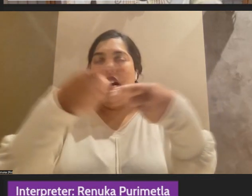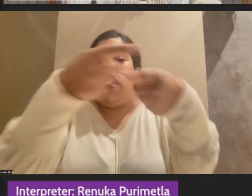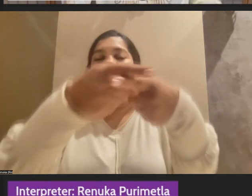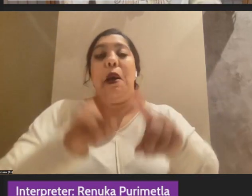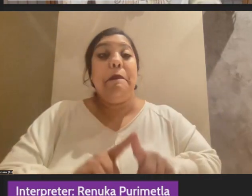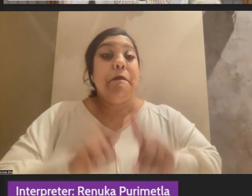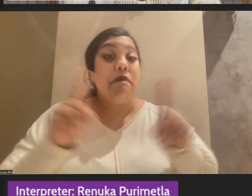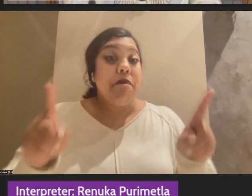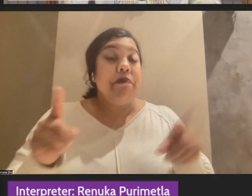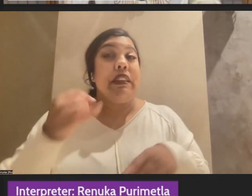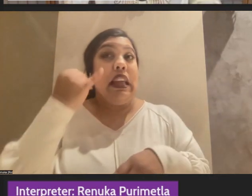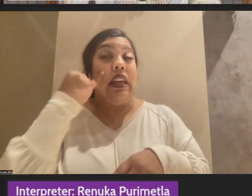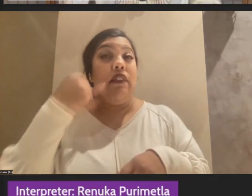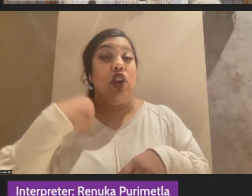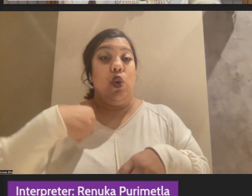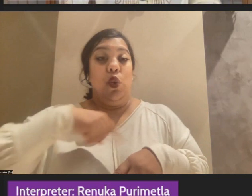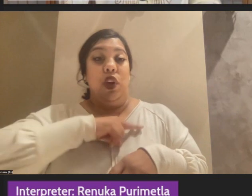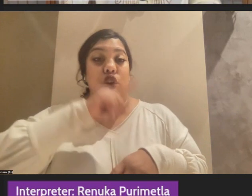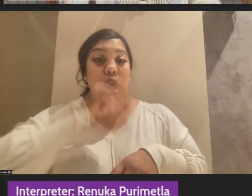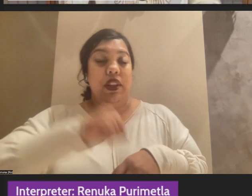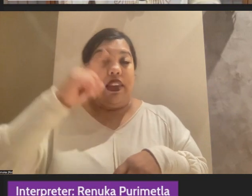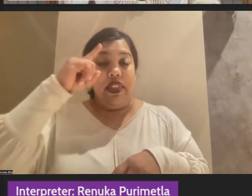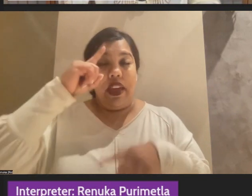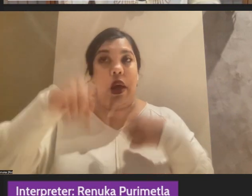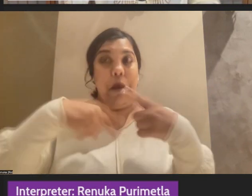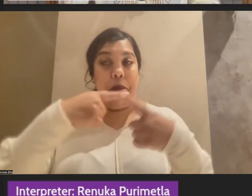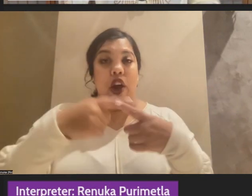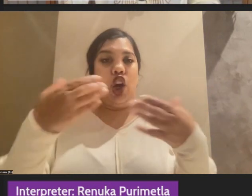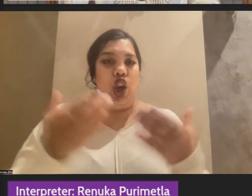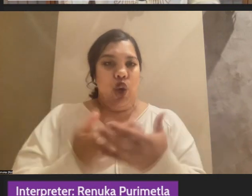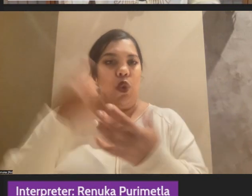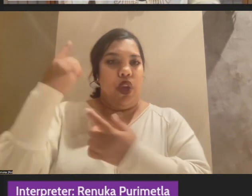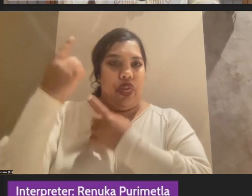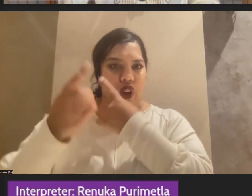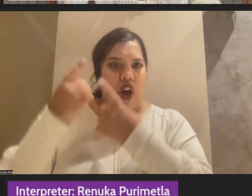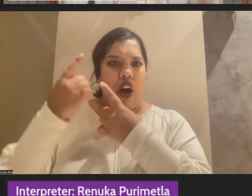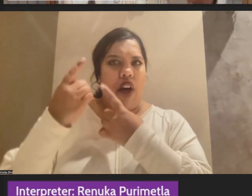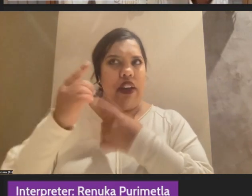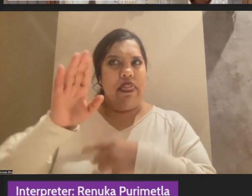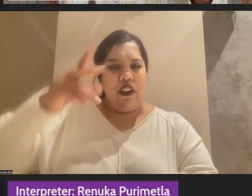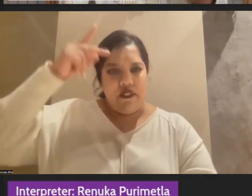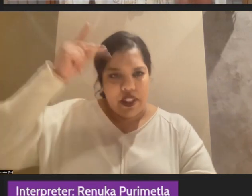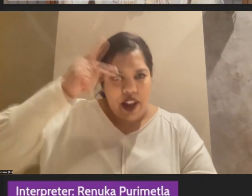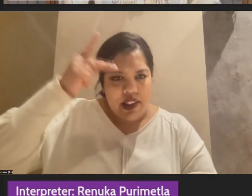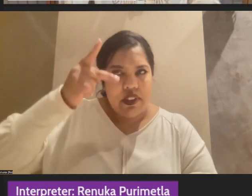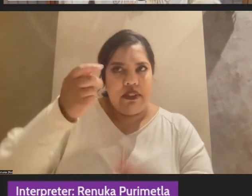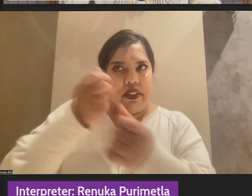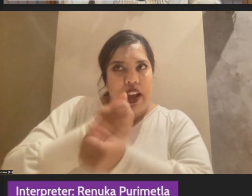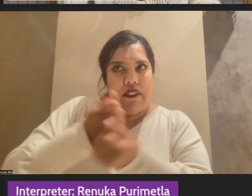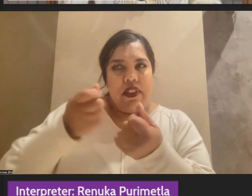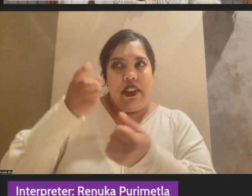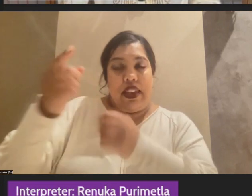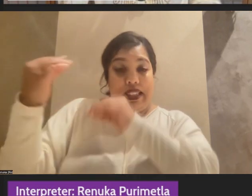if we really explore what New Thought teaches, and I mean to the core, then this is what we're going to